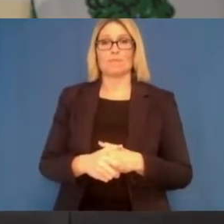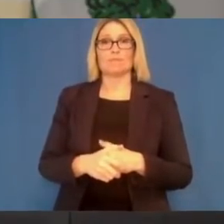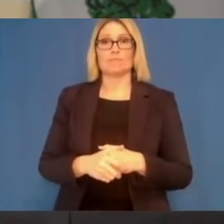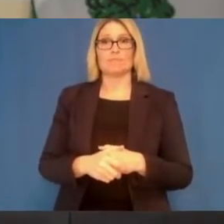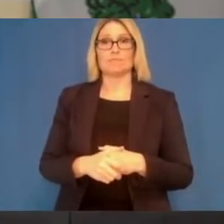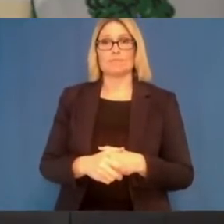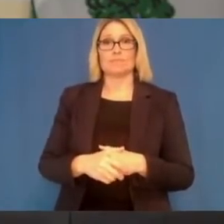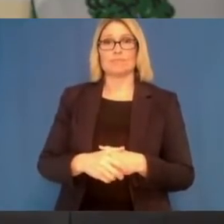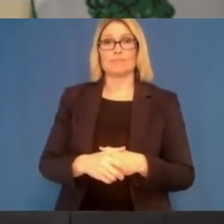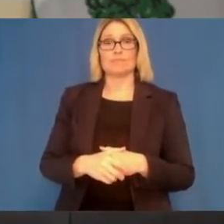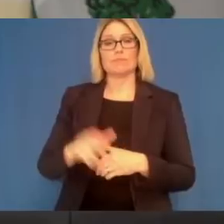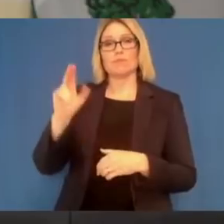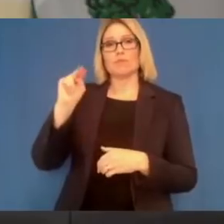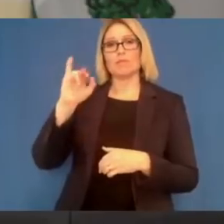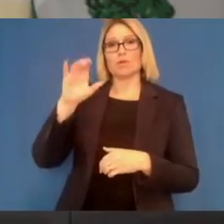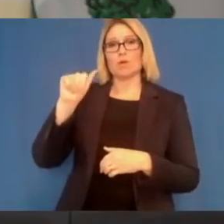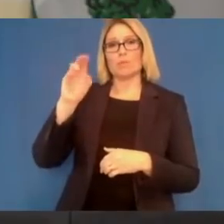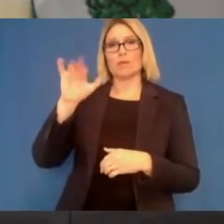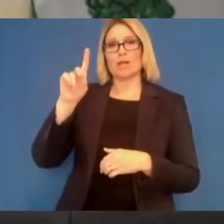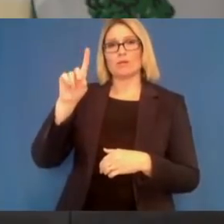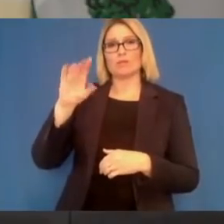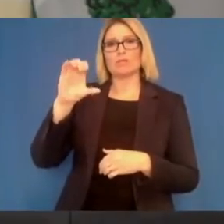Nicola McLeod, CBC.